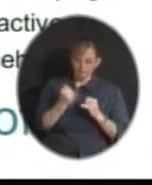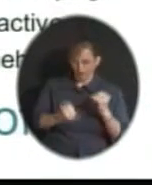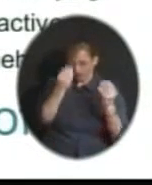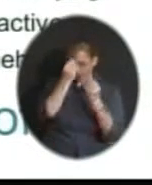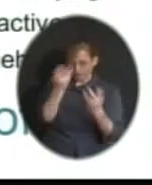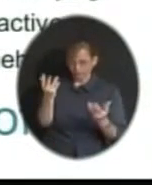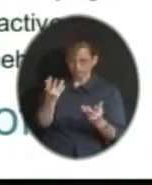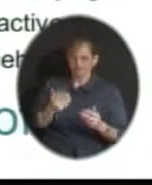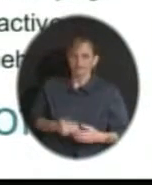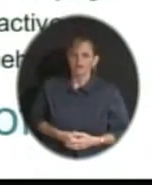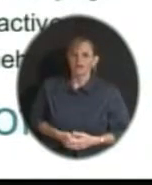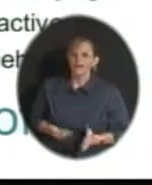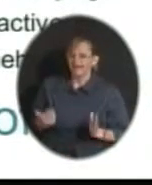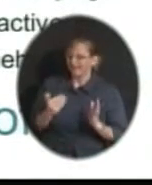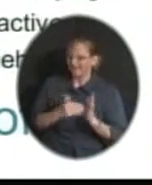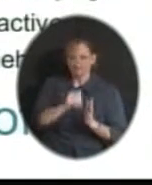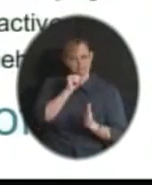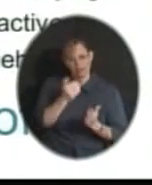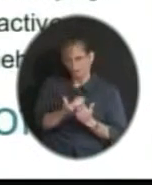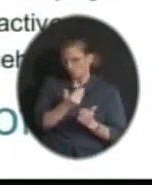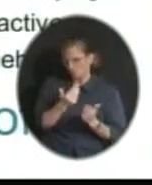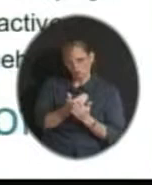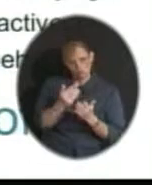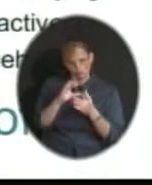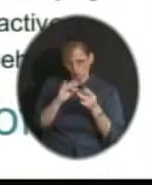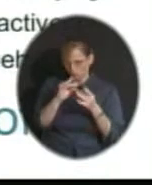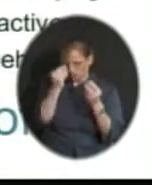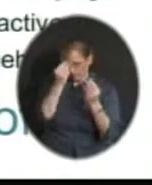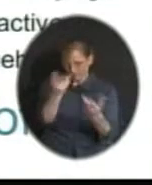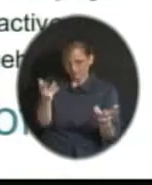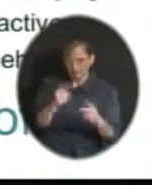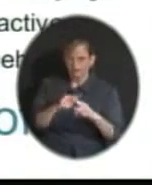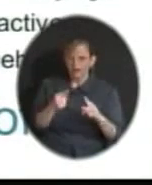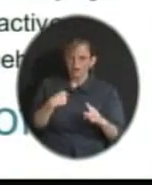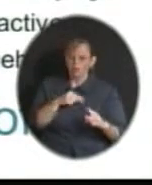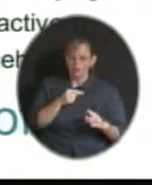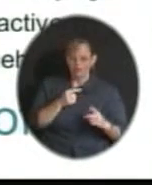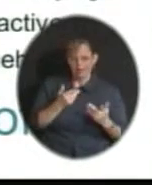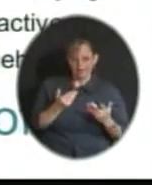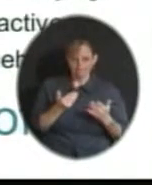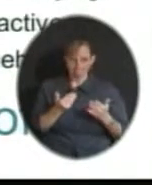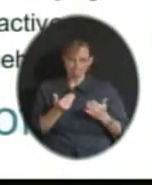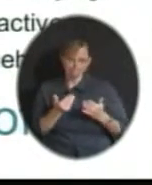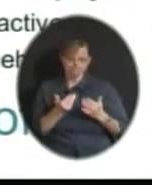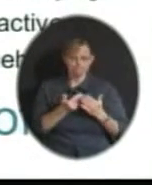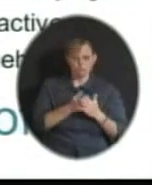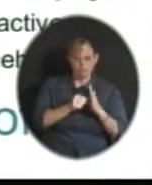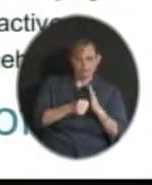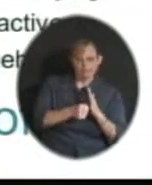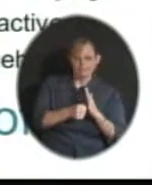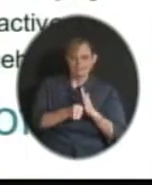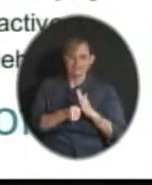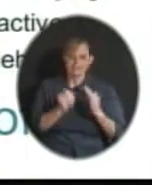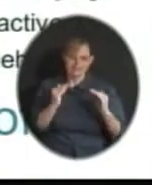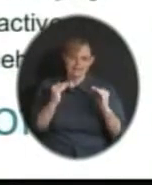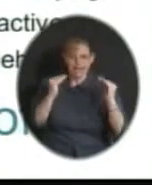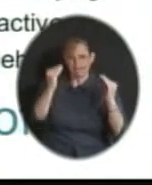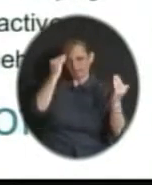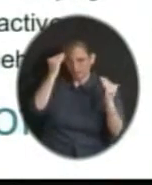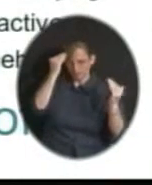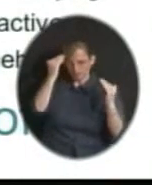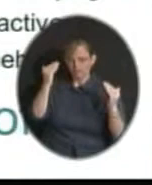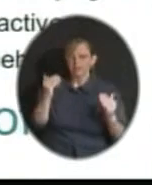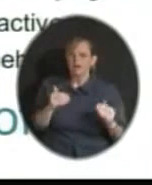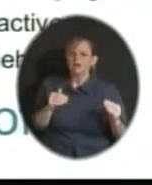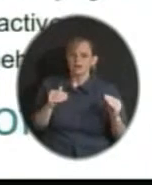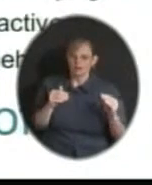And again, it's not a new message, but we've refreshed it and we've heightened the awareness on it. And I think we're just taking a larger comprehensive.